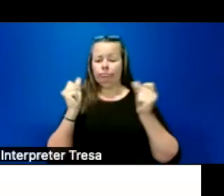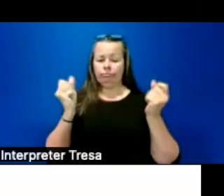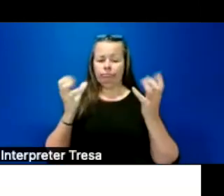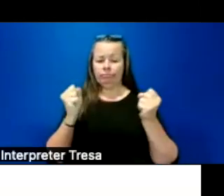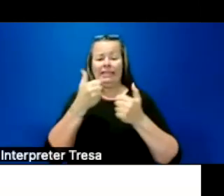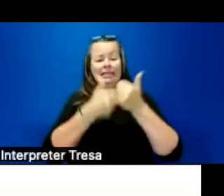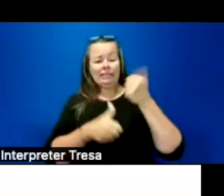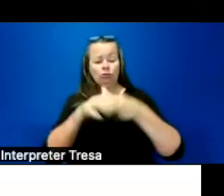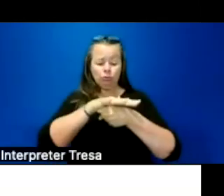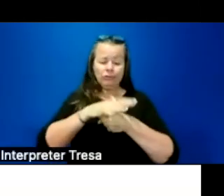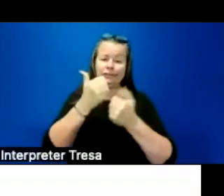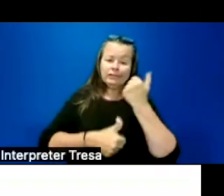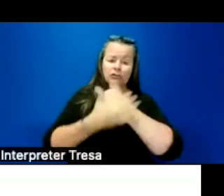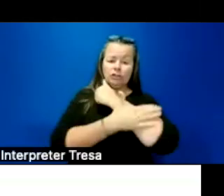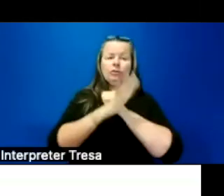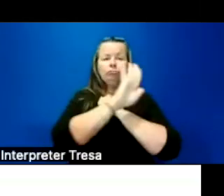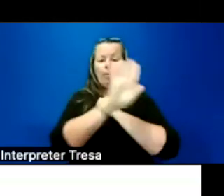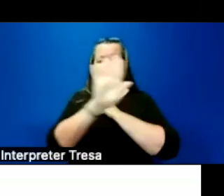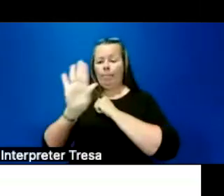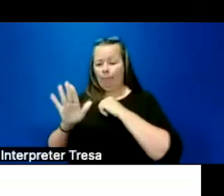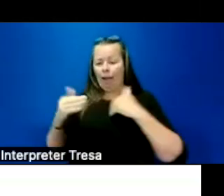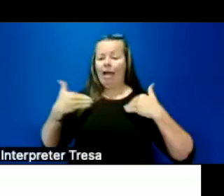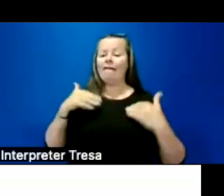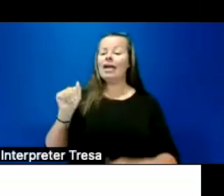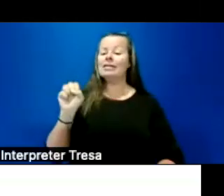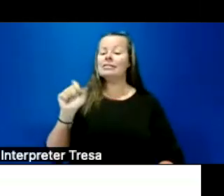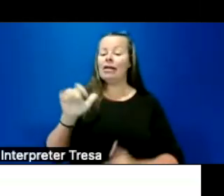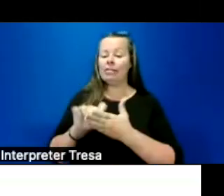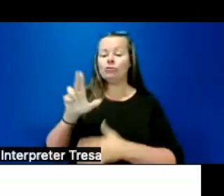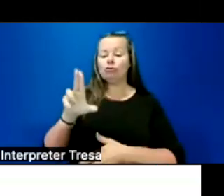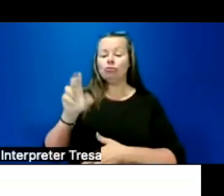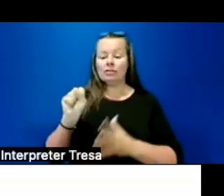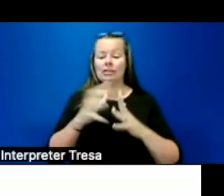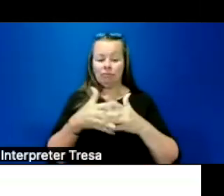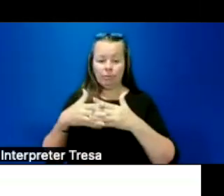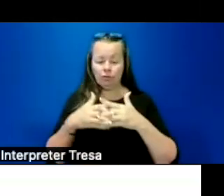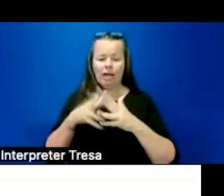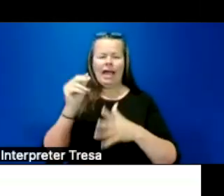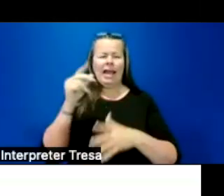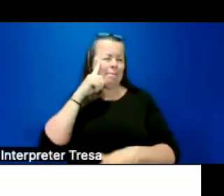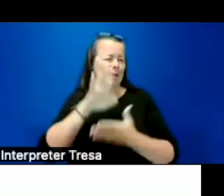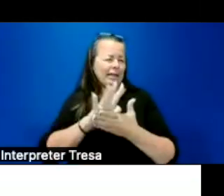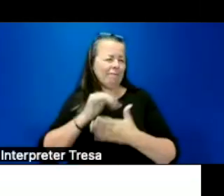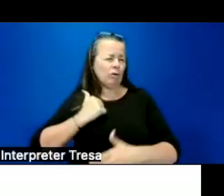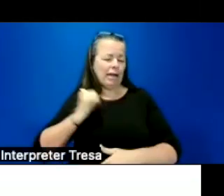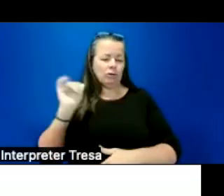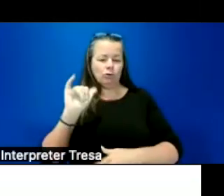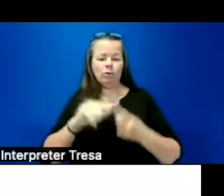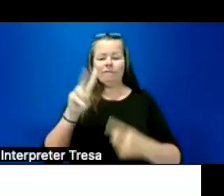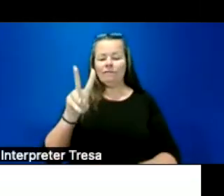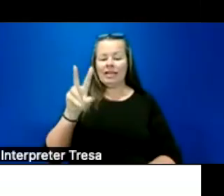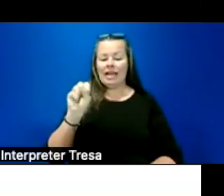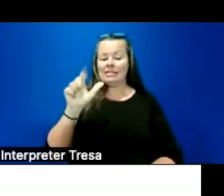they have their own one. So we have ASL, which is for US, and I believe also Canada. We have BSL for